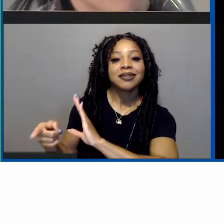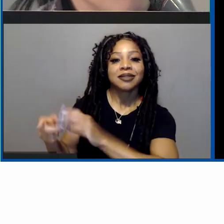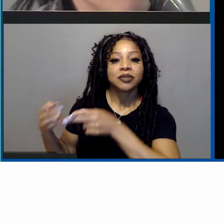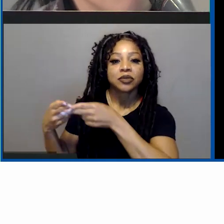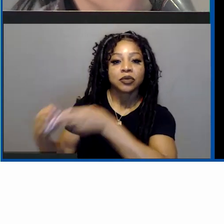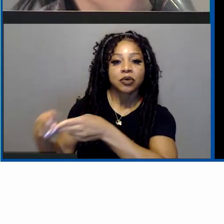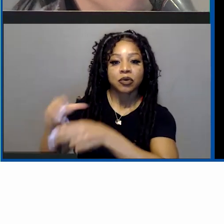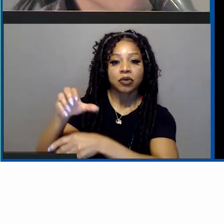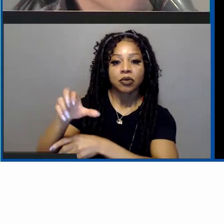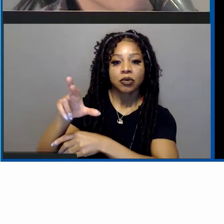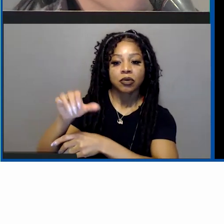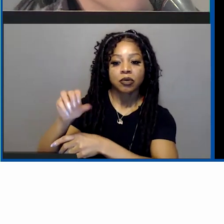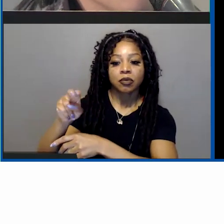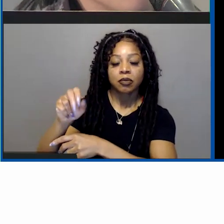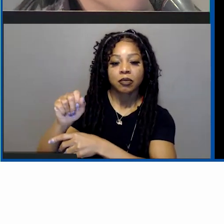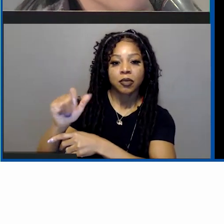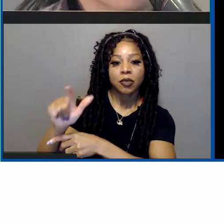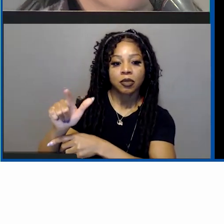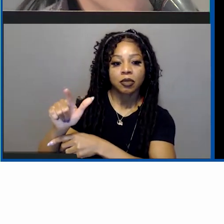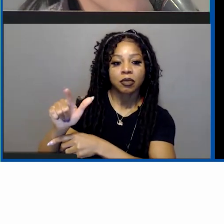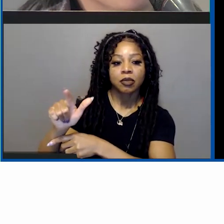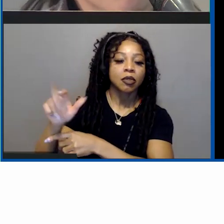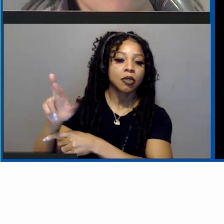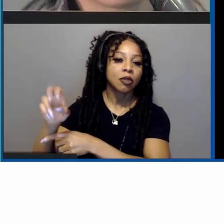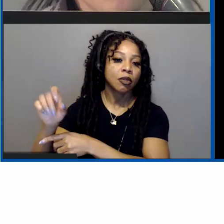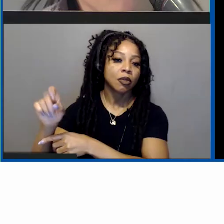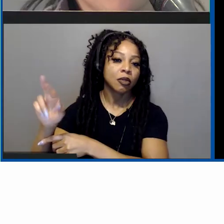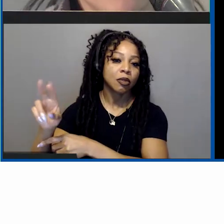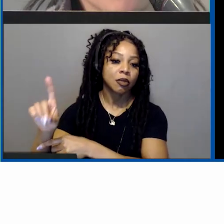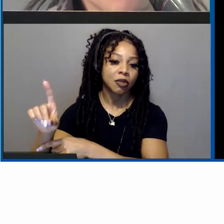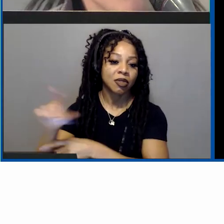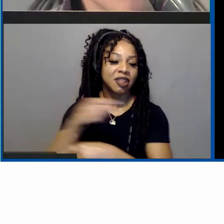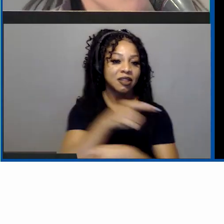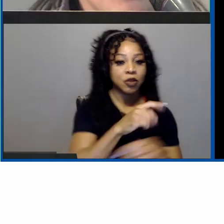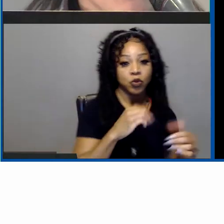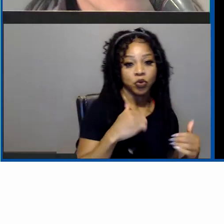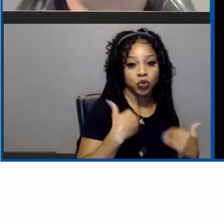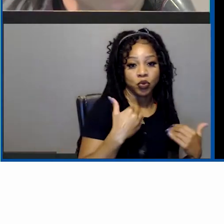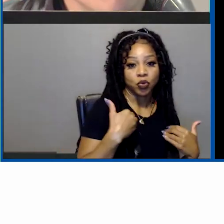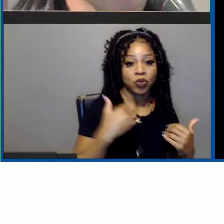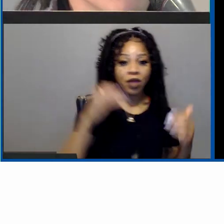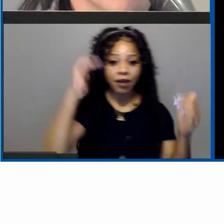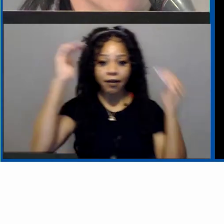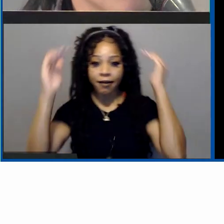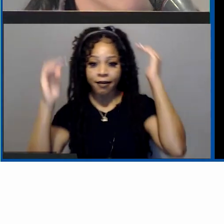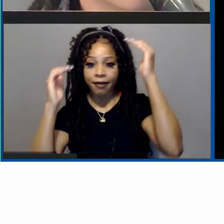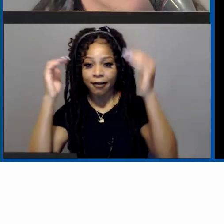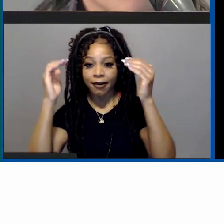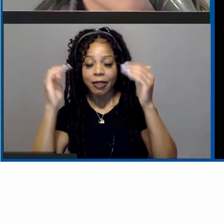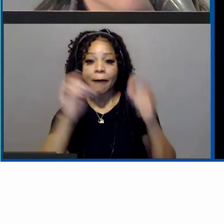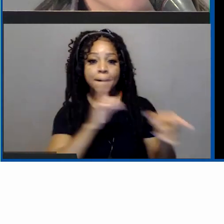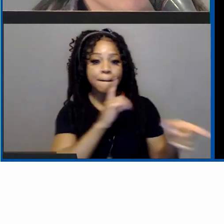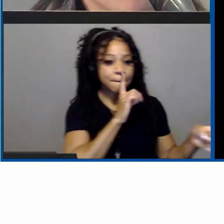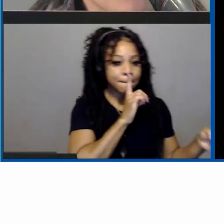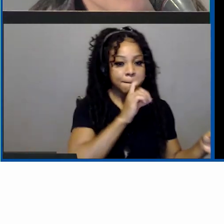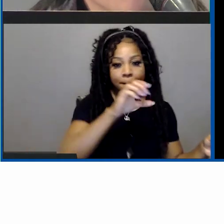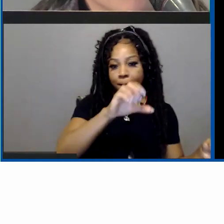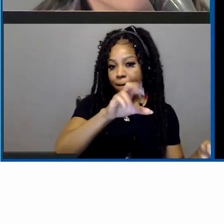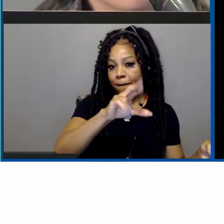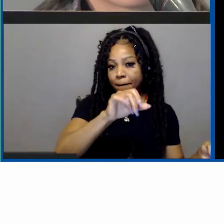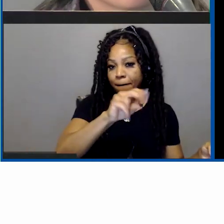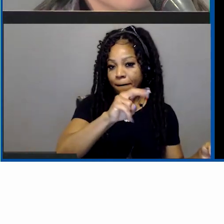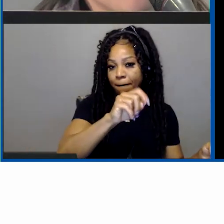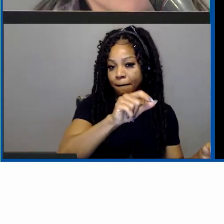criminal records. Youth records are called youth records. They don't have the criminal in there. So they're called